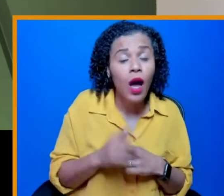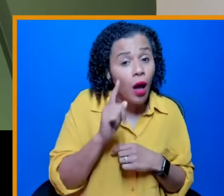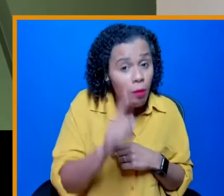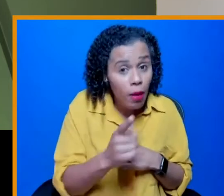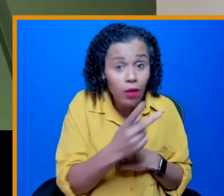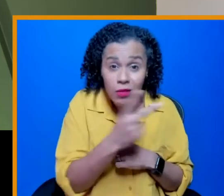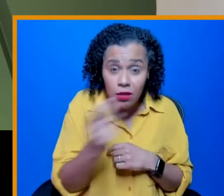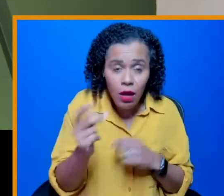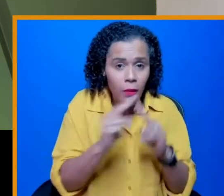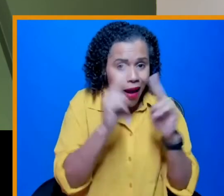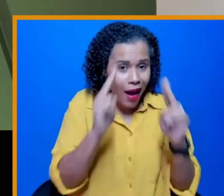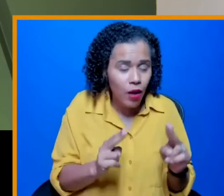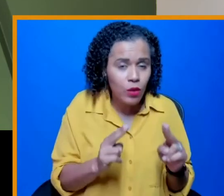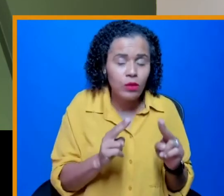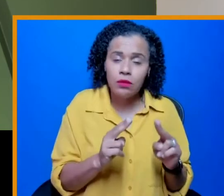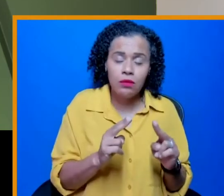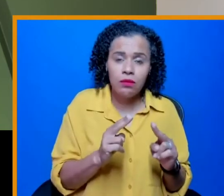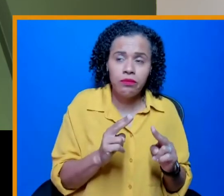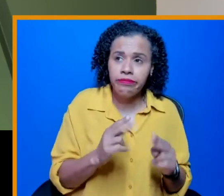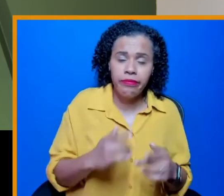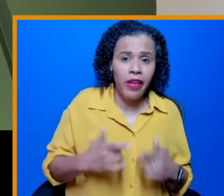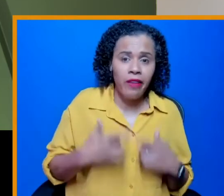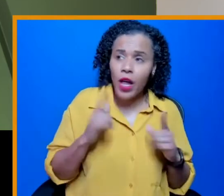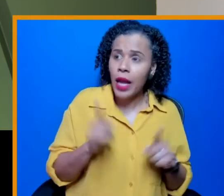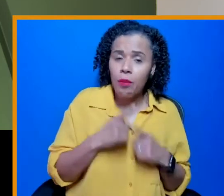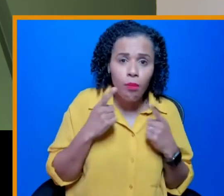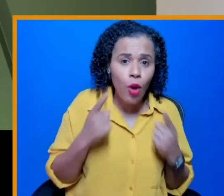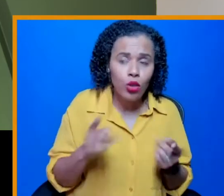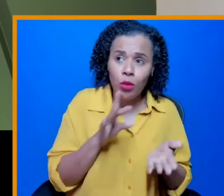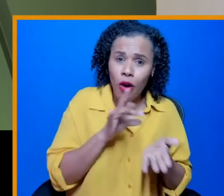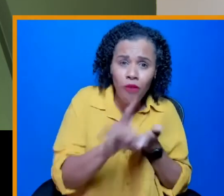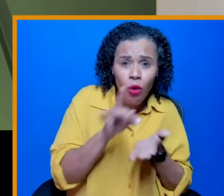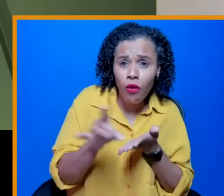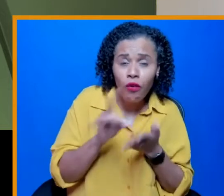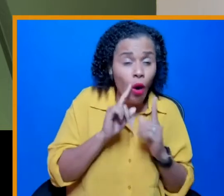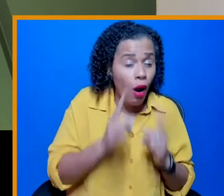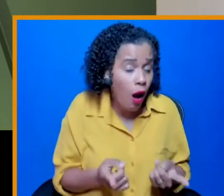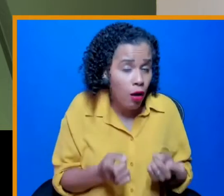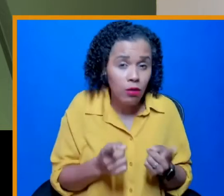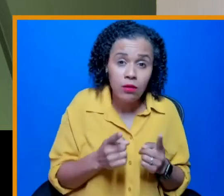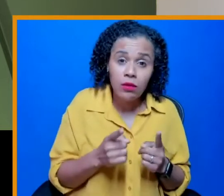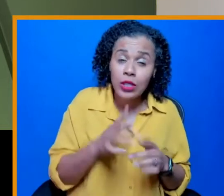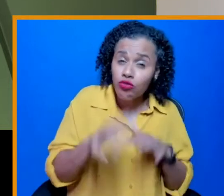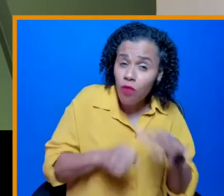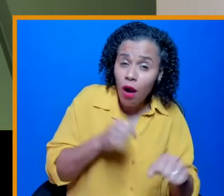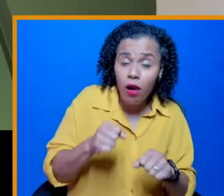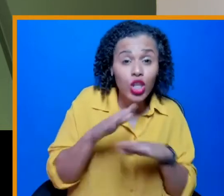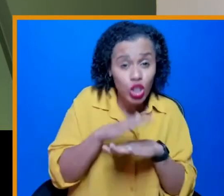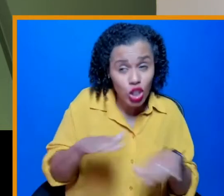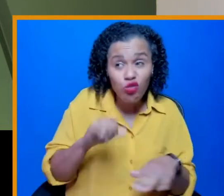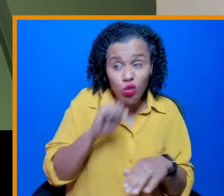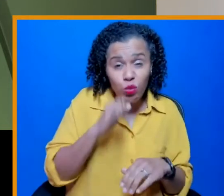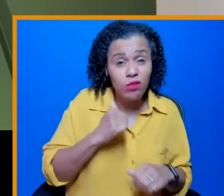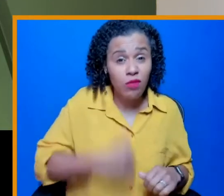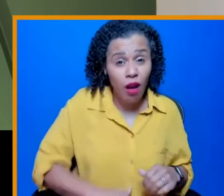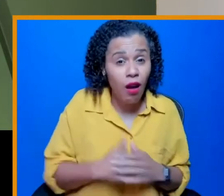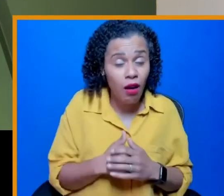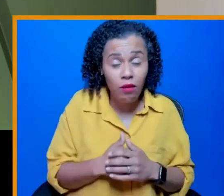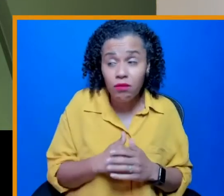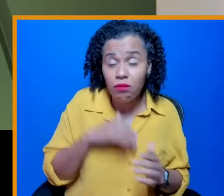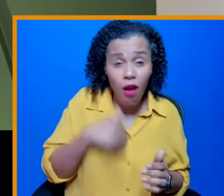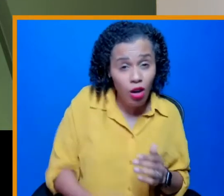who find it impossible to make ends meet. People who will struggle, children, will go hungry. The biggest cost of living crisis